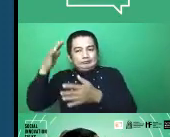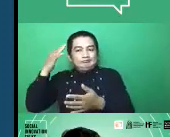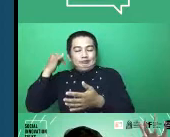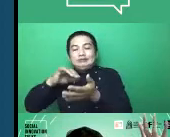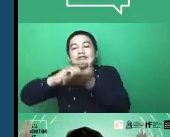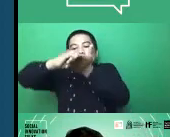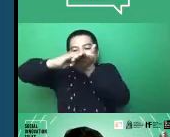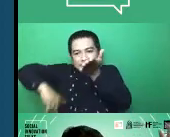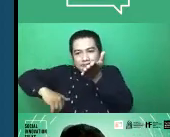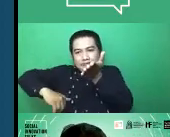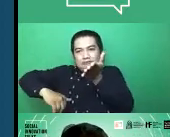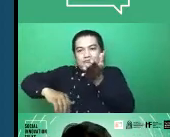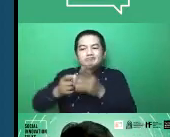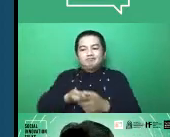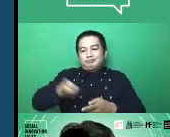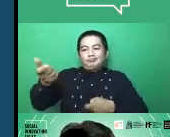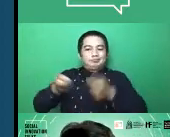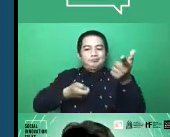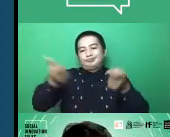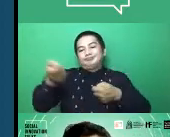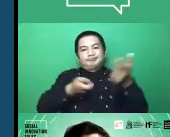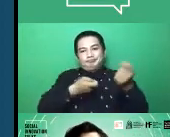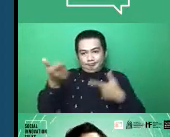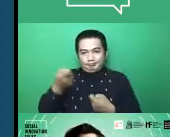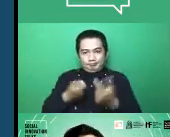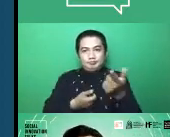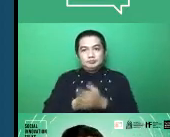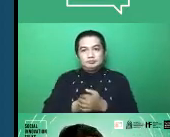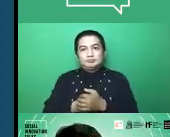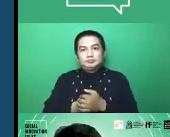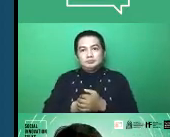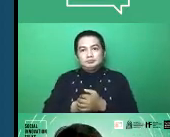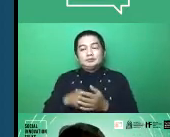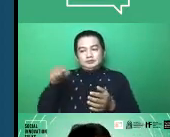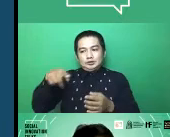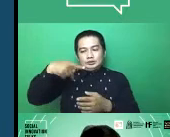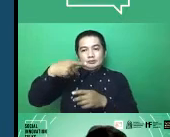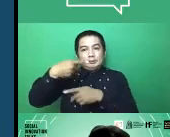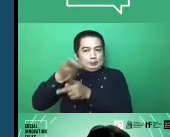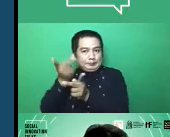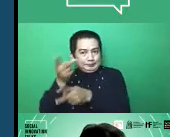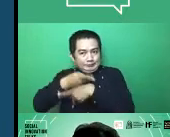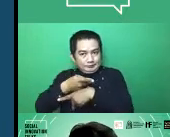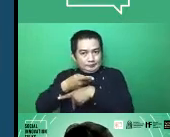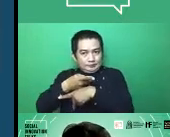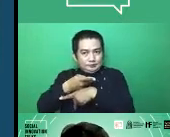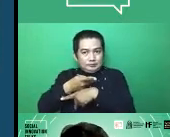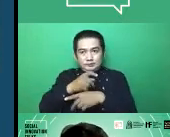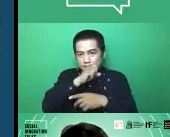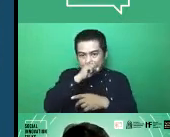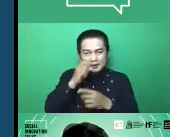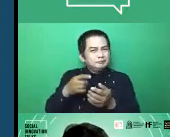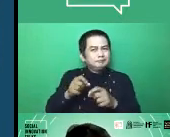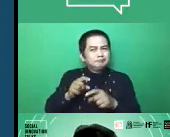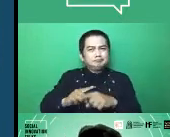subtract material away from your piece, leaving behind your product. So that workpiece can be many things.